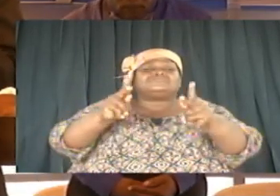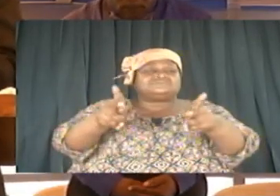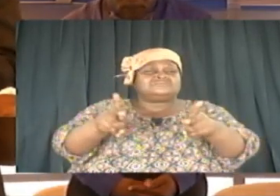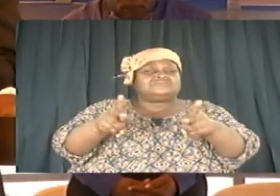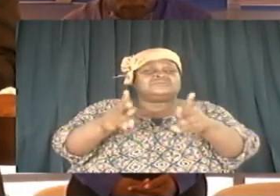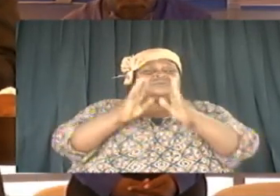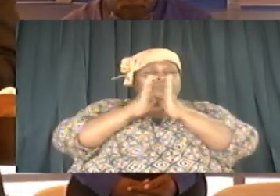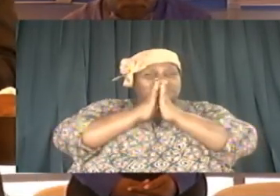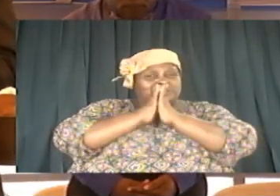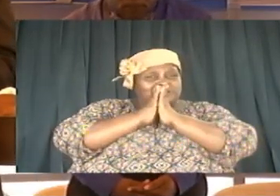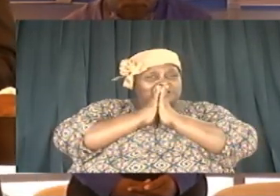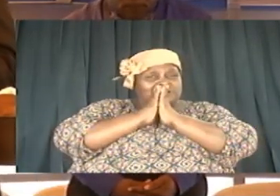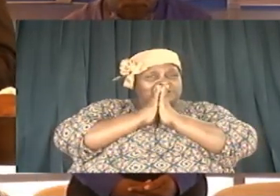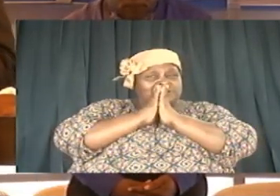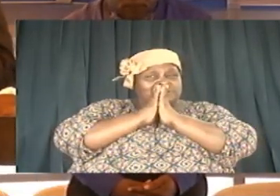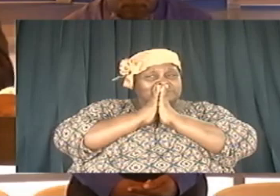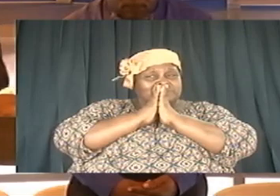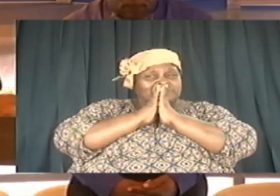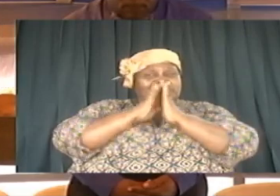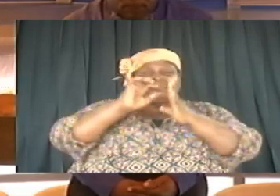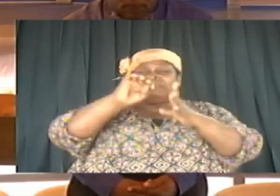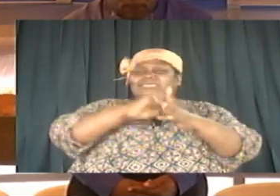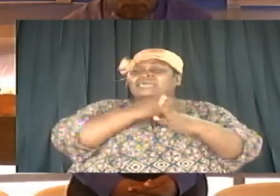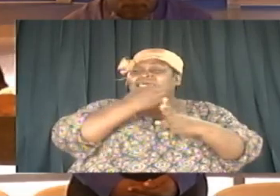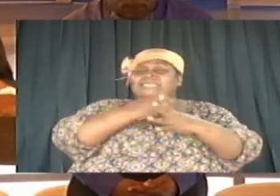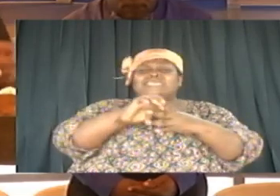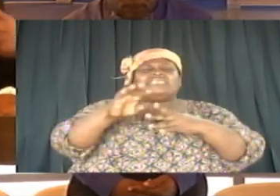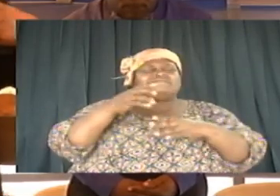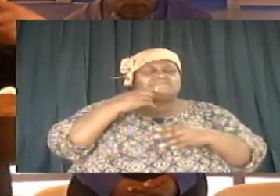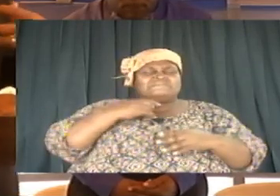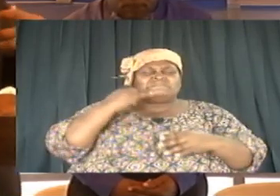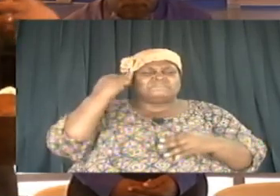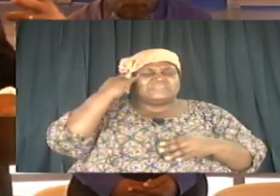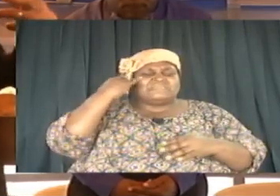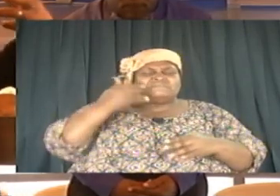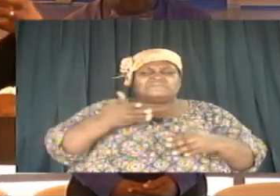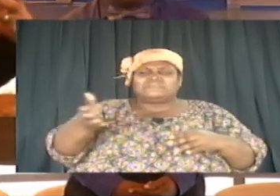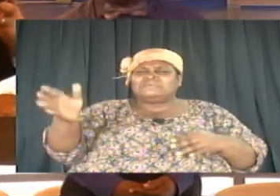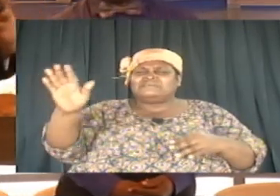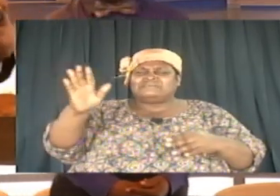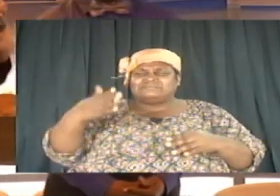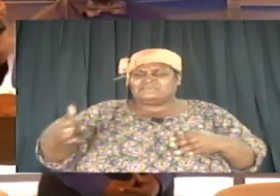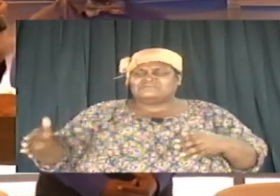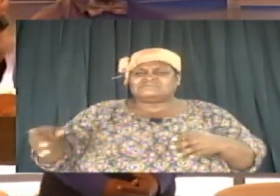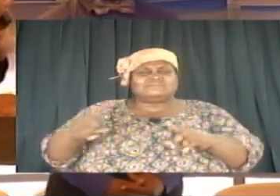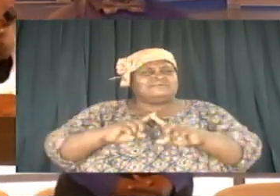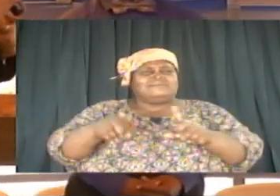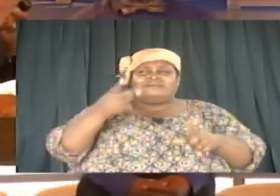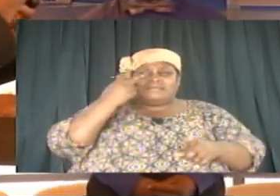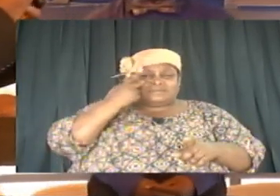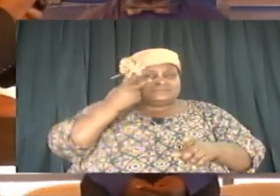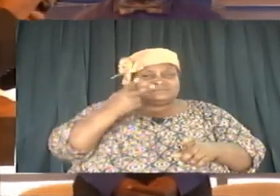to pray. Even if there are things that we cannot see,